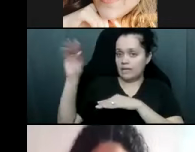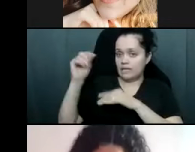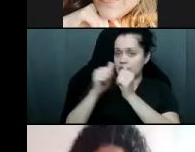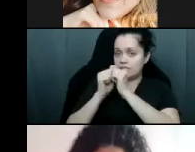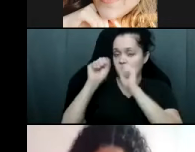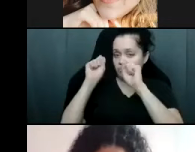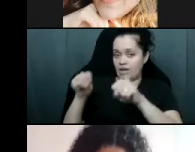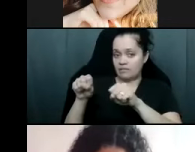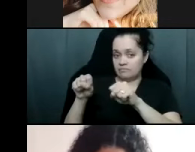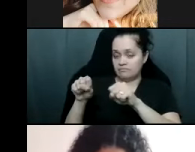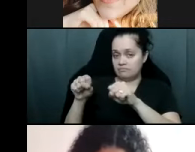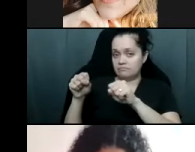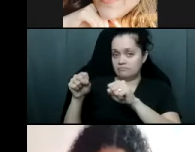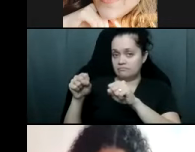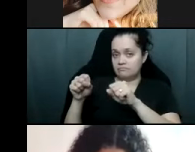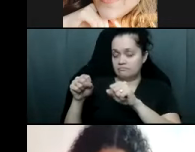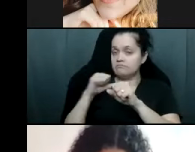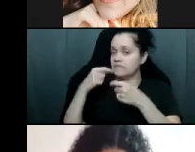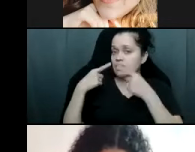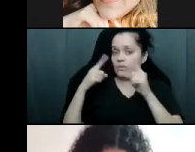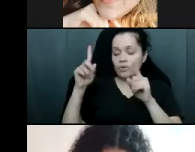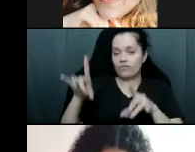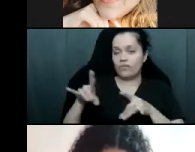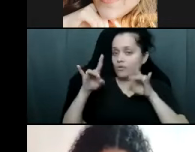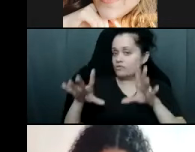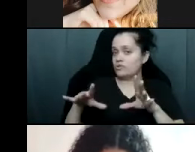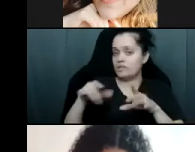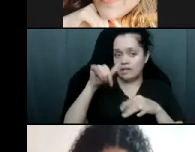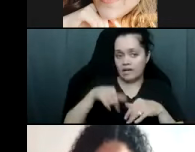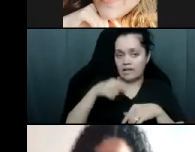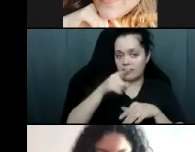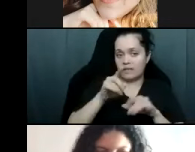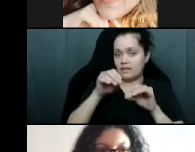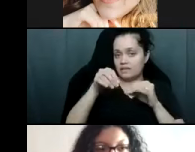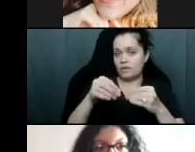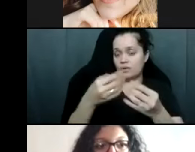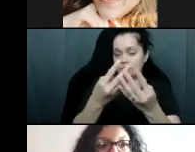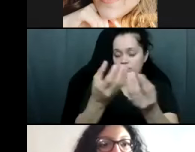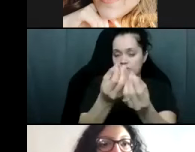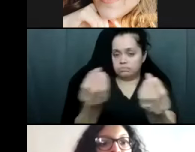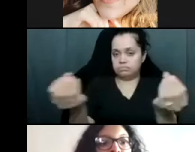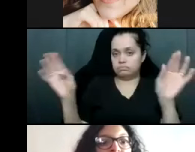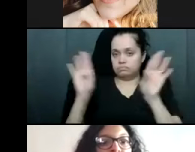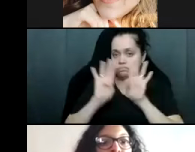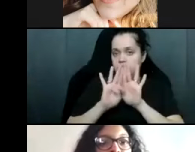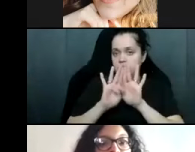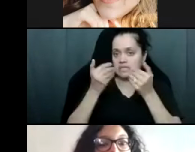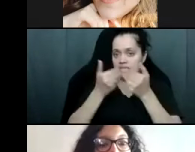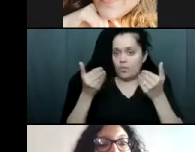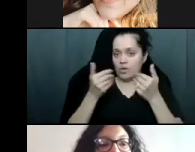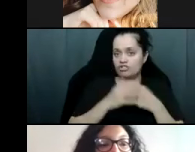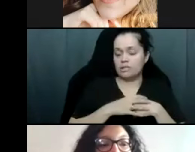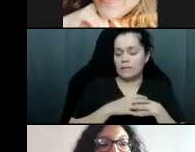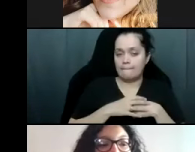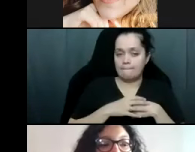around. Didn't work for Australia, had this ocean barrier and separation.